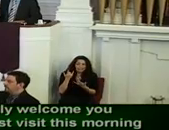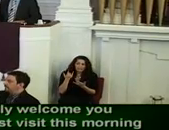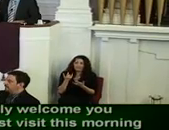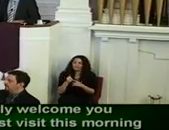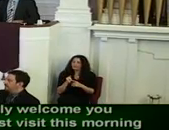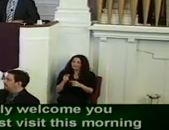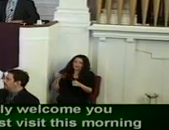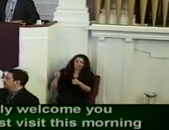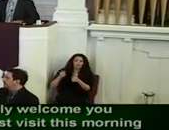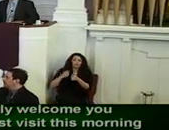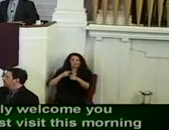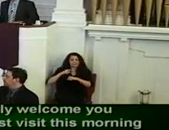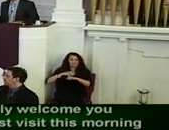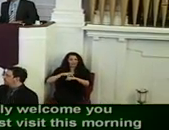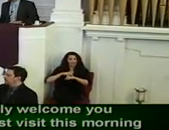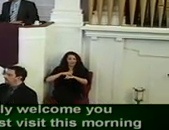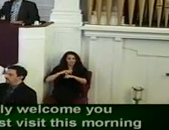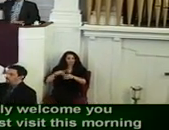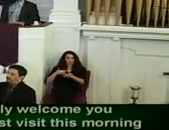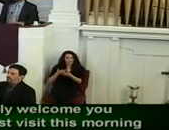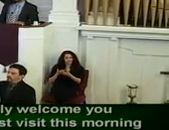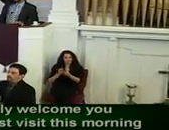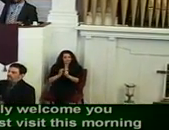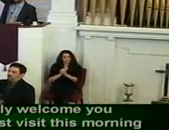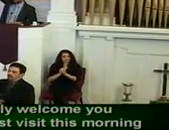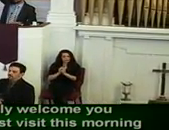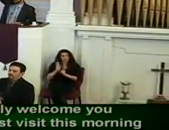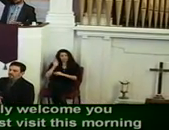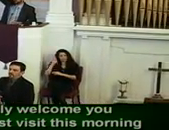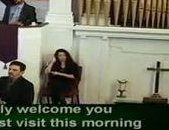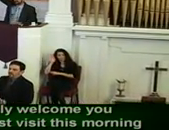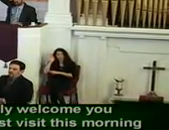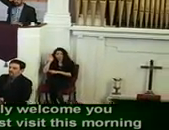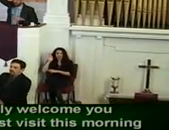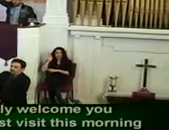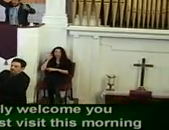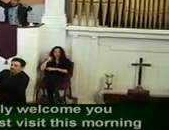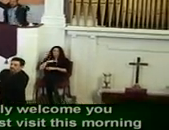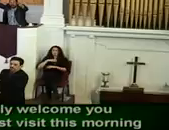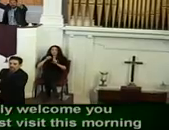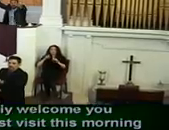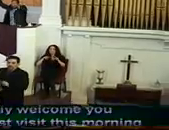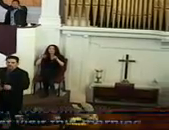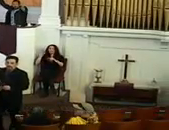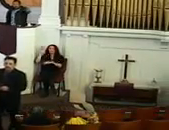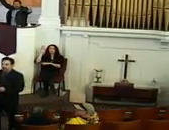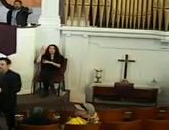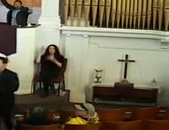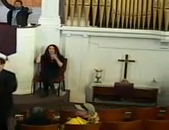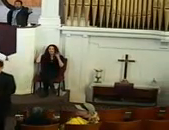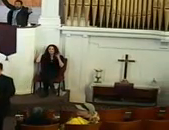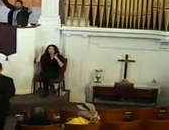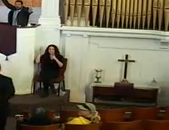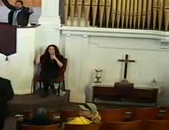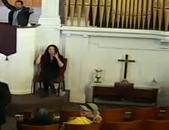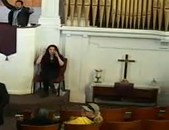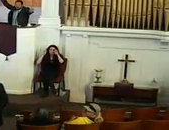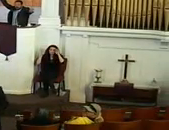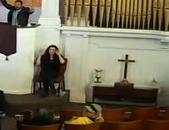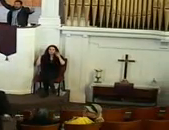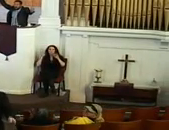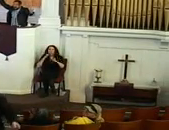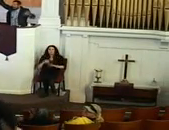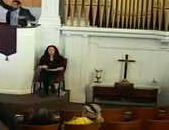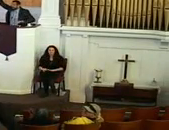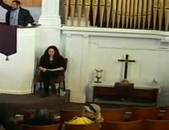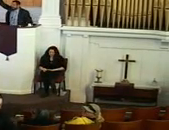for the very first time today. I wonder if you would just raise your hand and keep it up for a moment so that we can see you, so that we can welcome you to worship